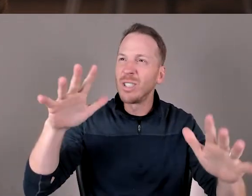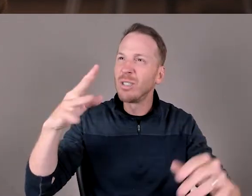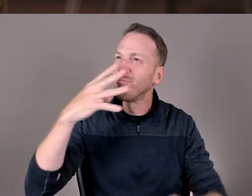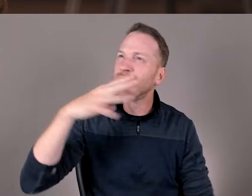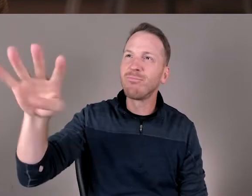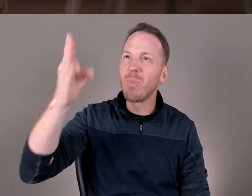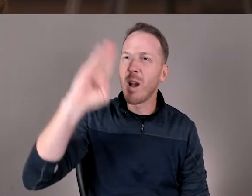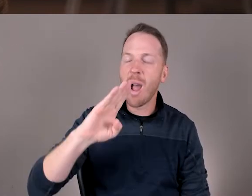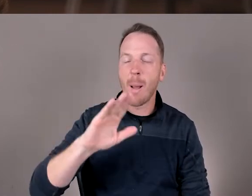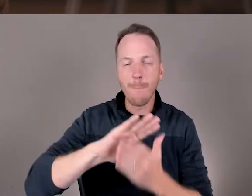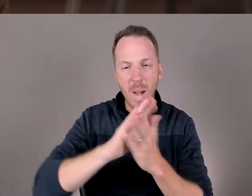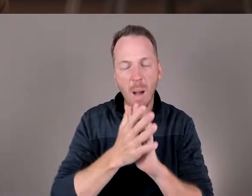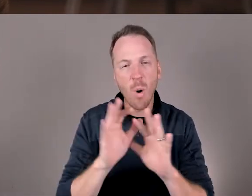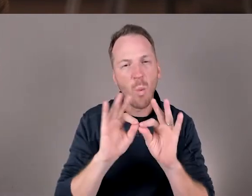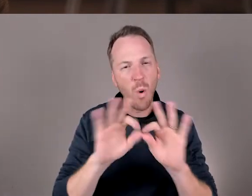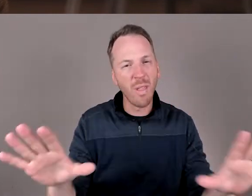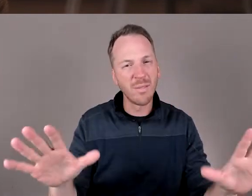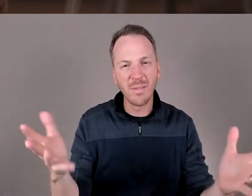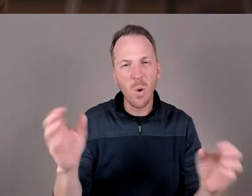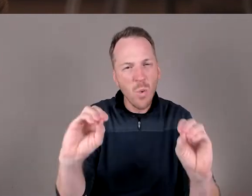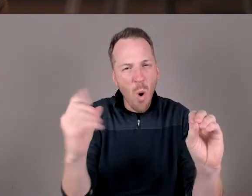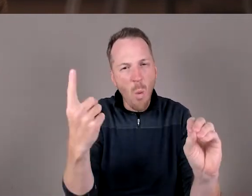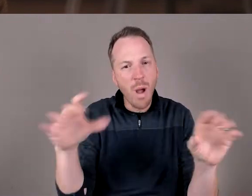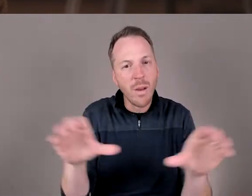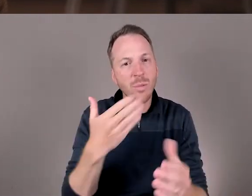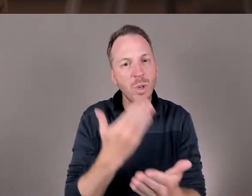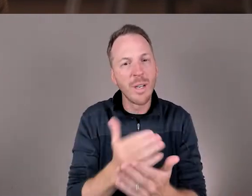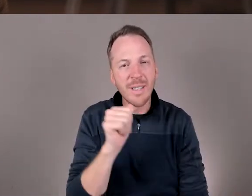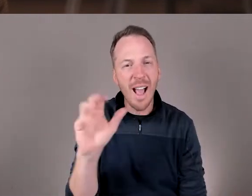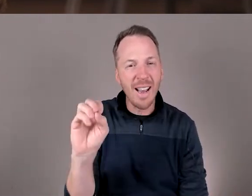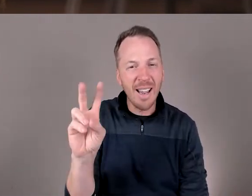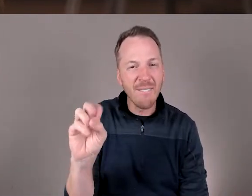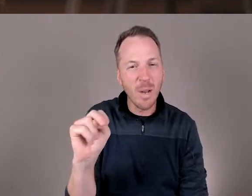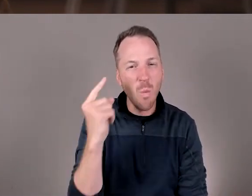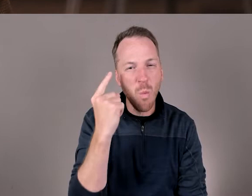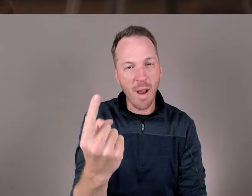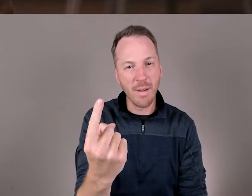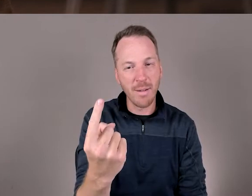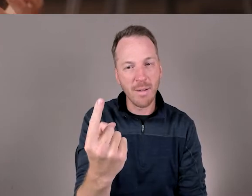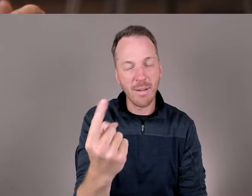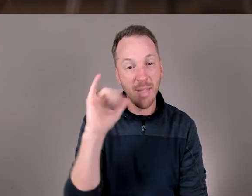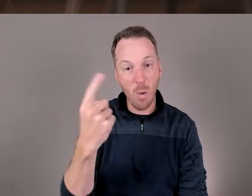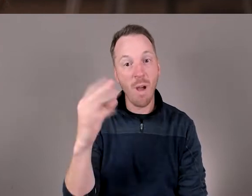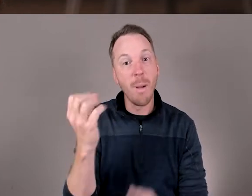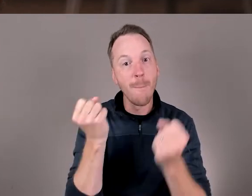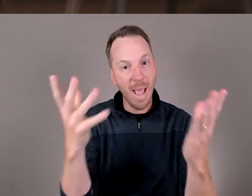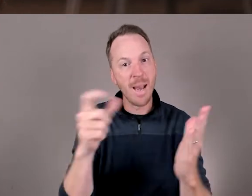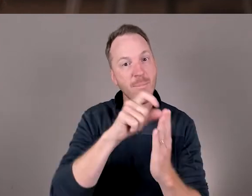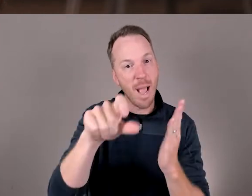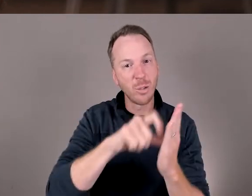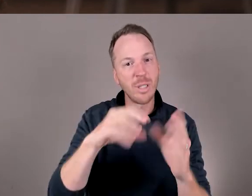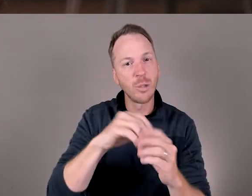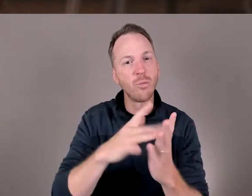together become worthless. There is no one who does good, not even one." And this is one of many passages